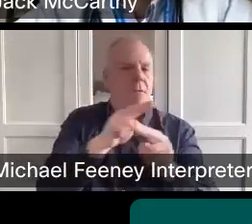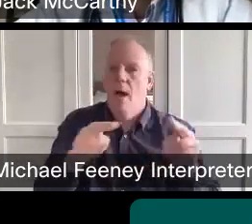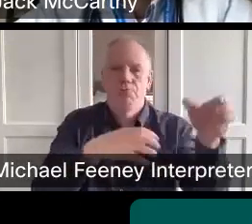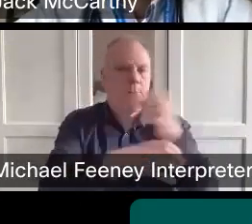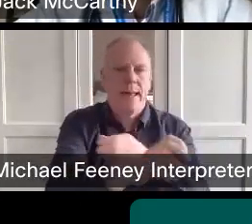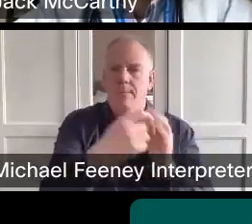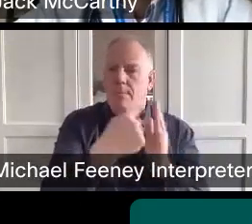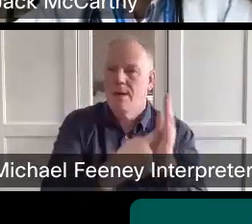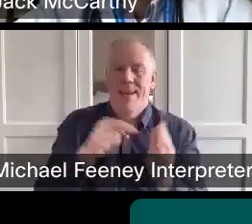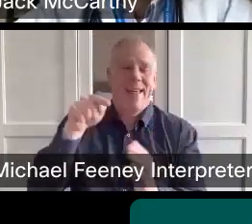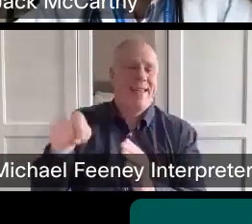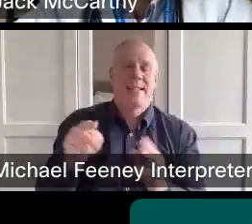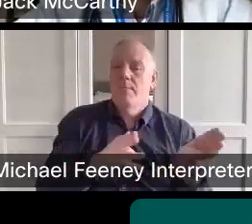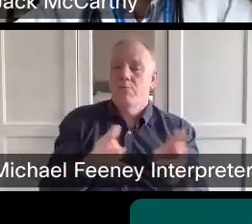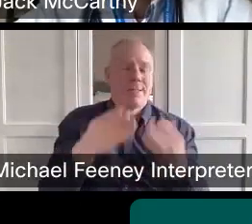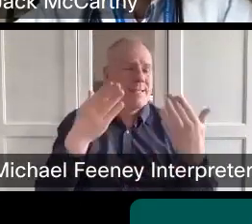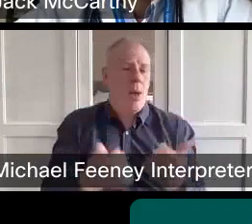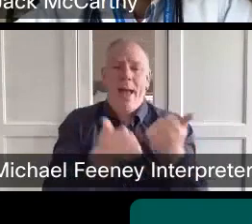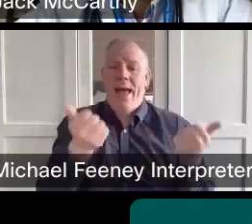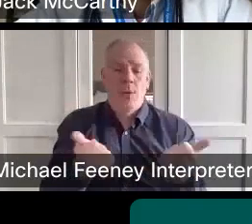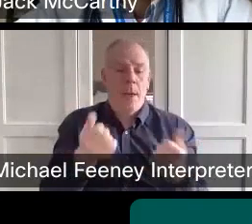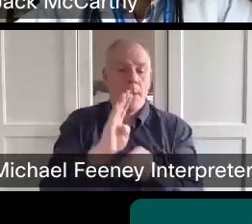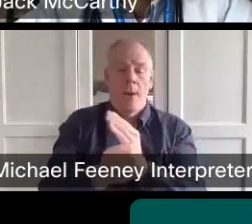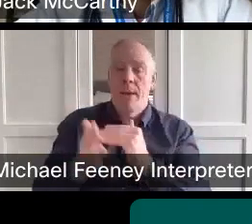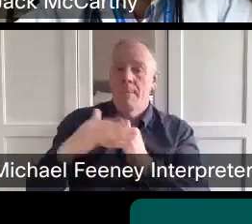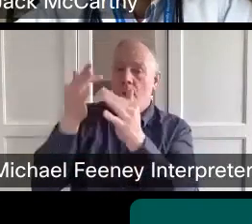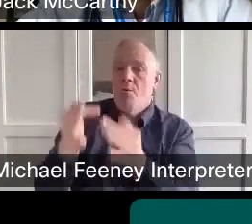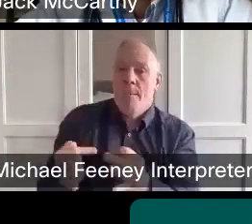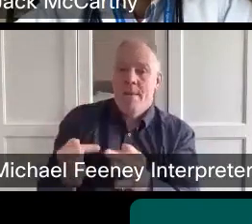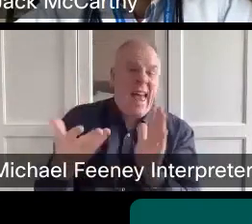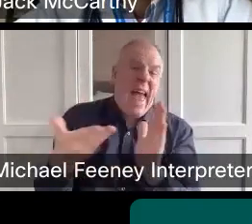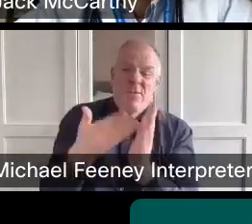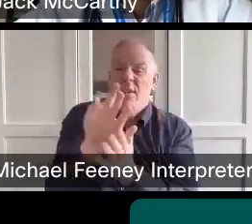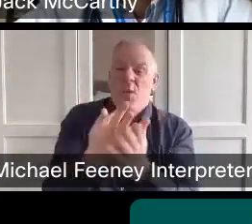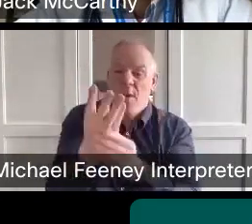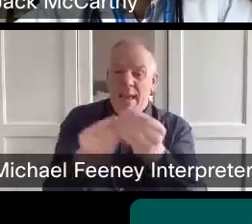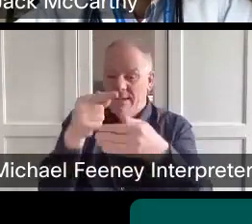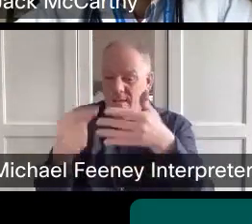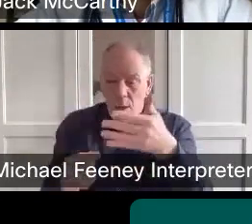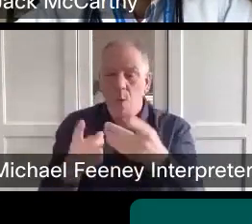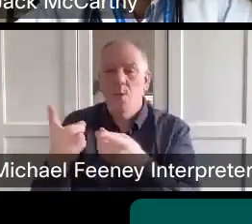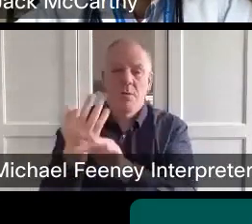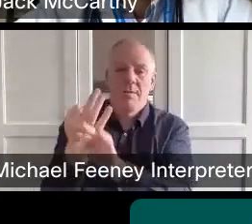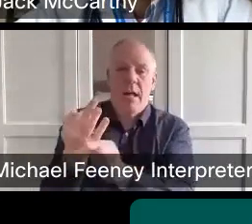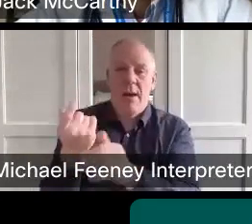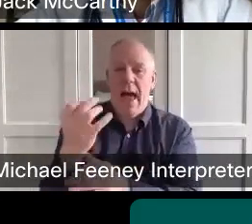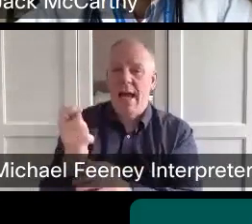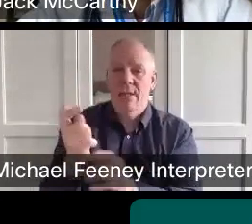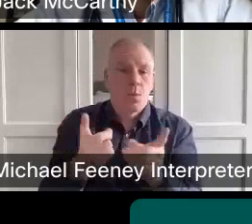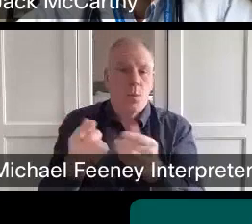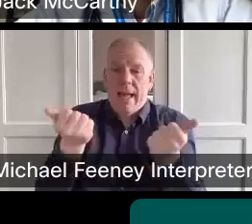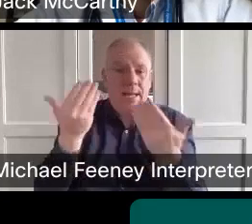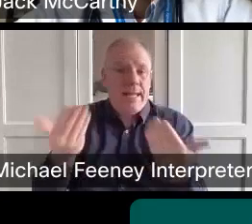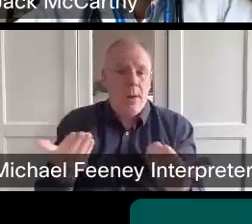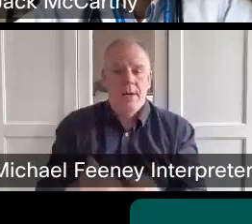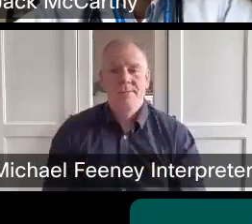situation, that this is our practice normally. And there's just these number of little extra things we have to do to meet the Act, really. Okay, thank you for that,